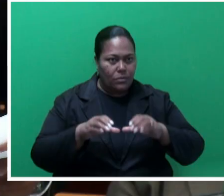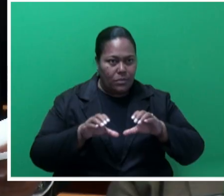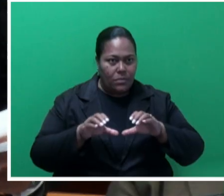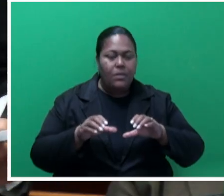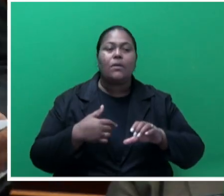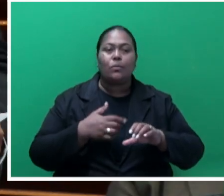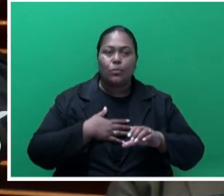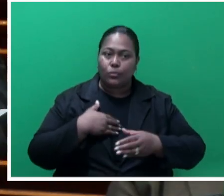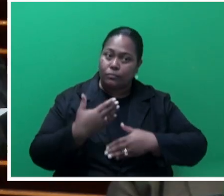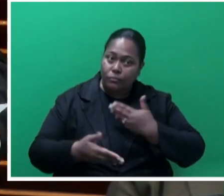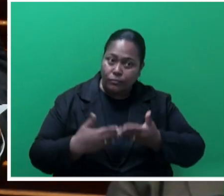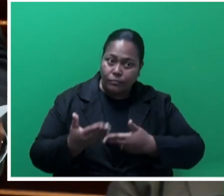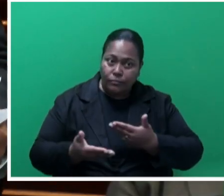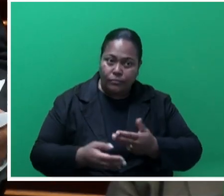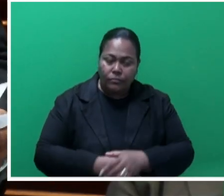the